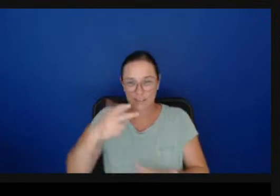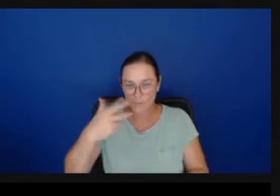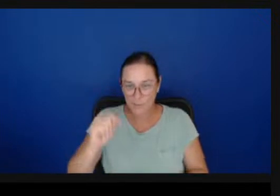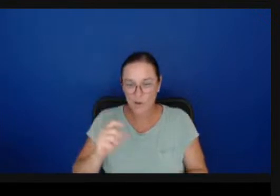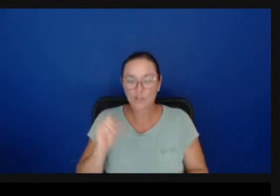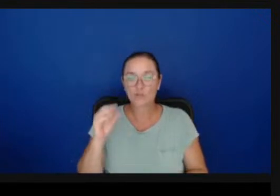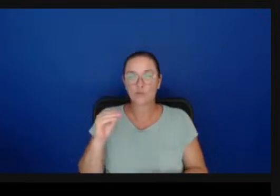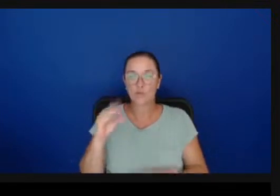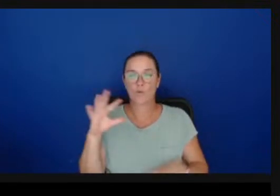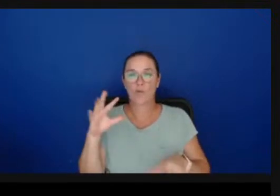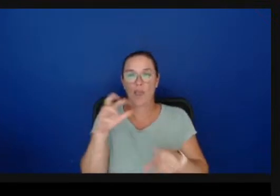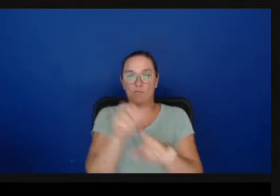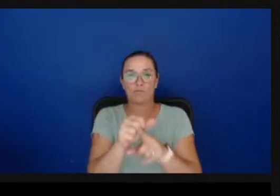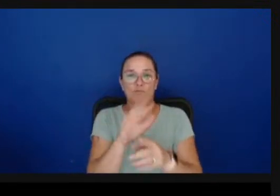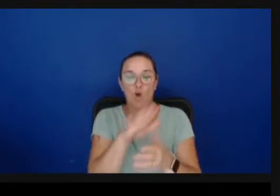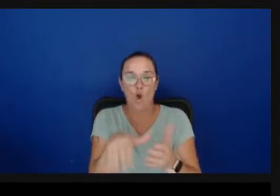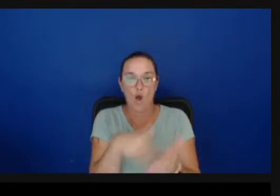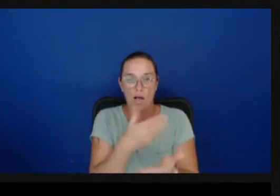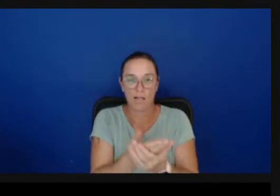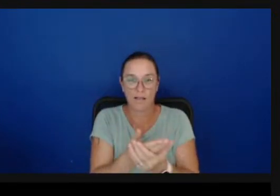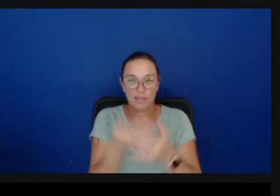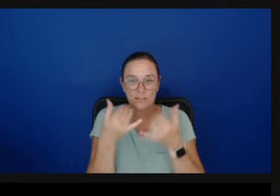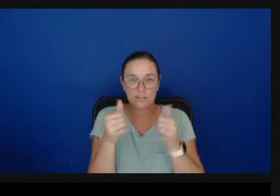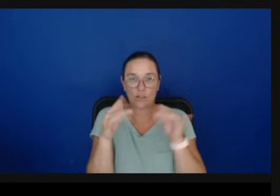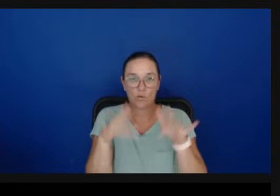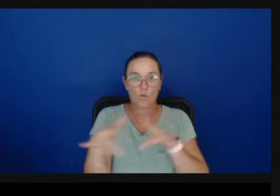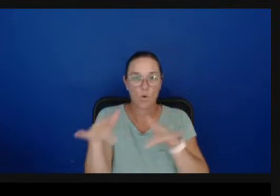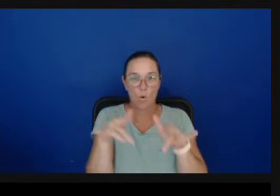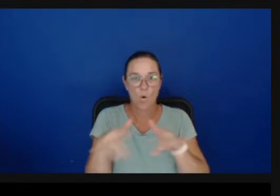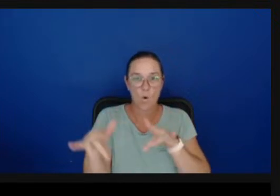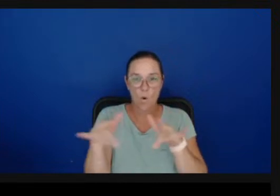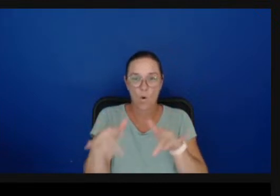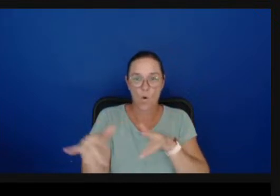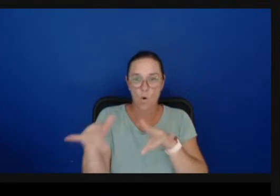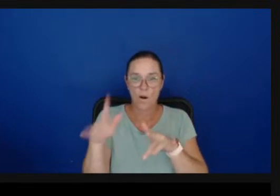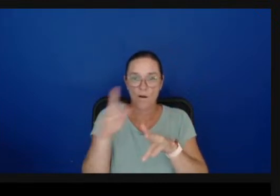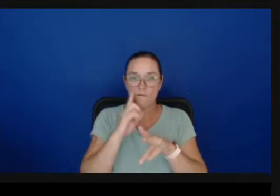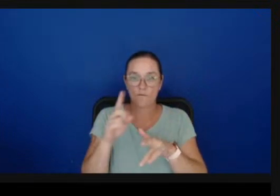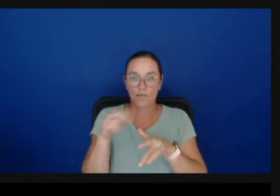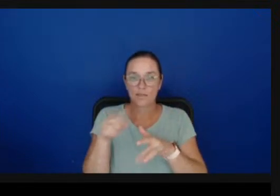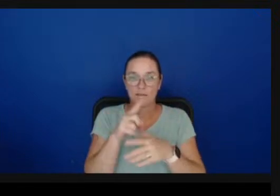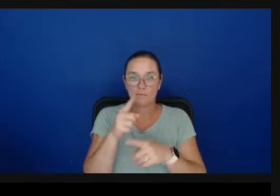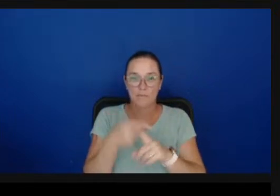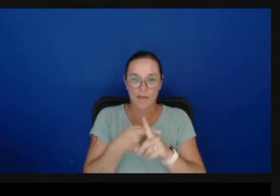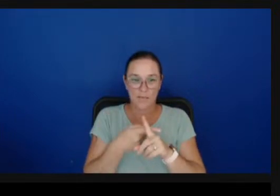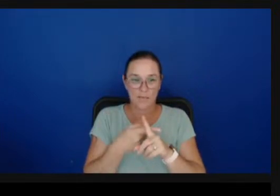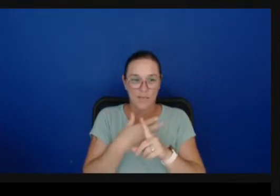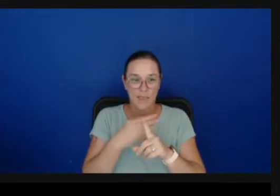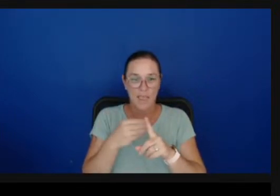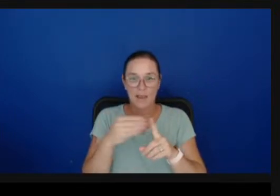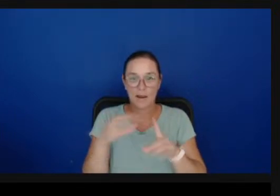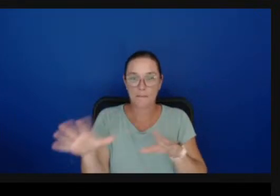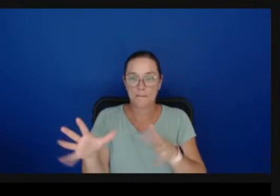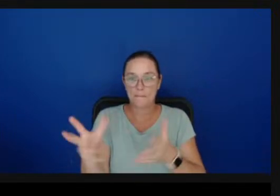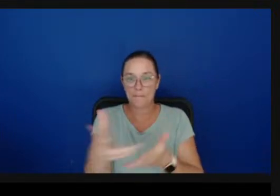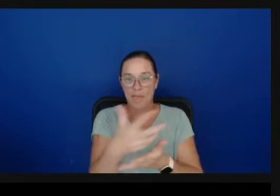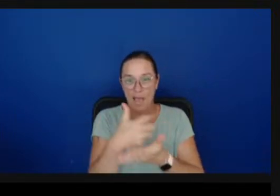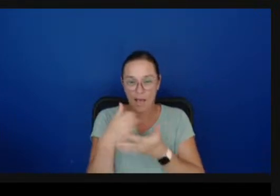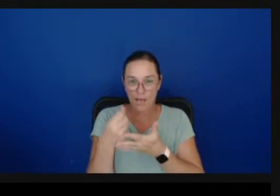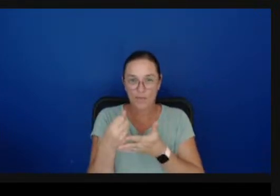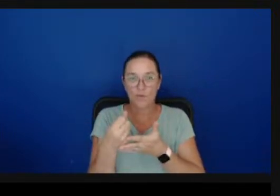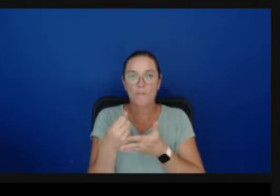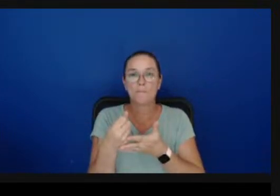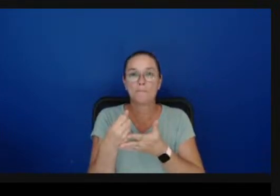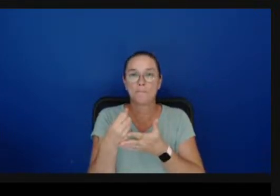caught all of that. They're still out there recording. They're going to keep them recording for the rest of this month. and pick them up next month. They actually had to pick up 4 of them